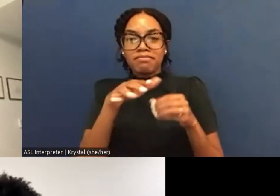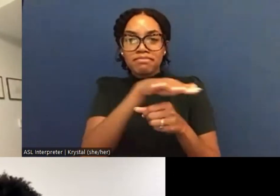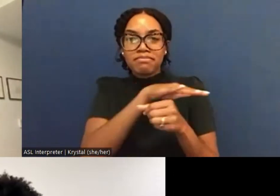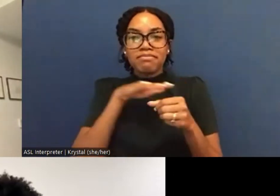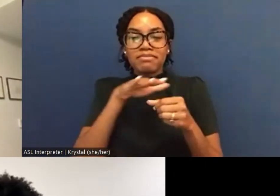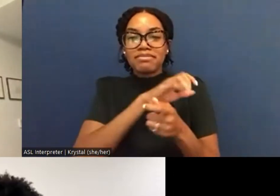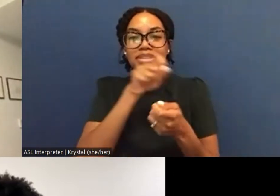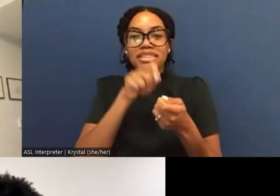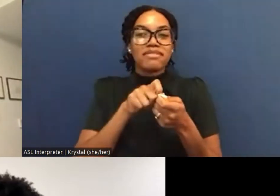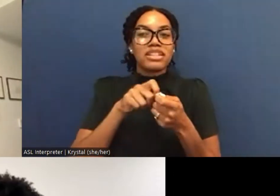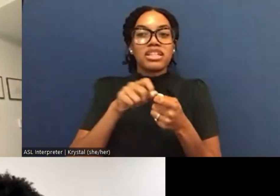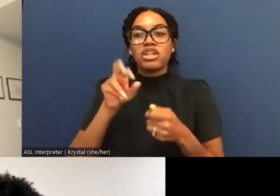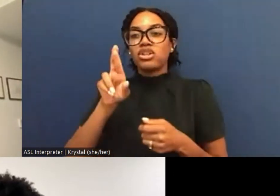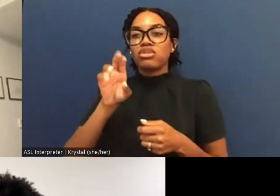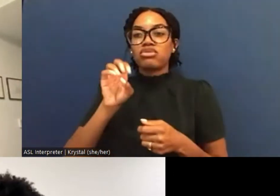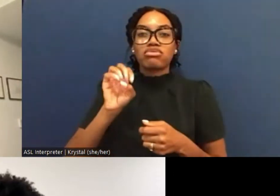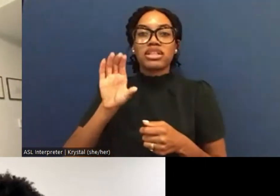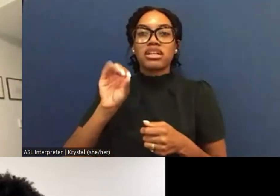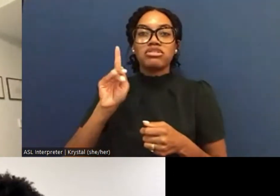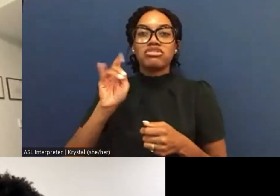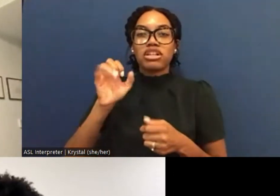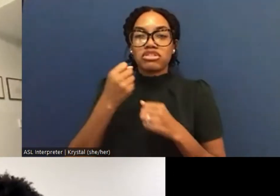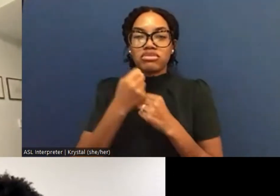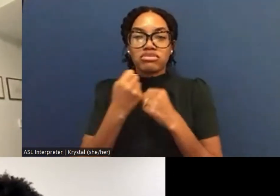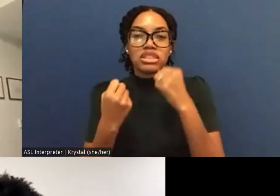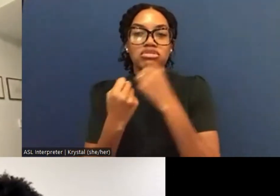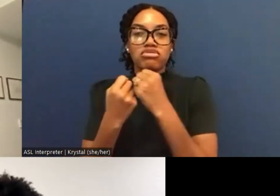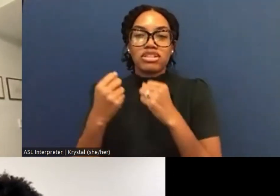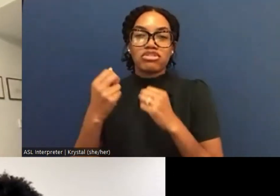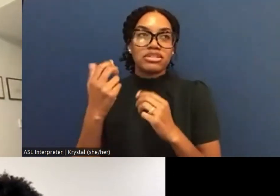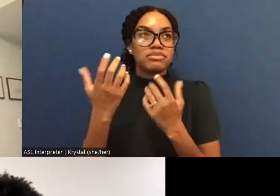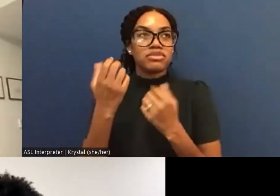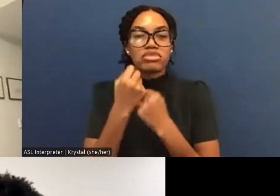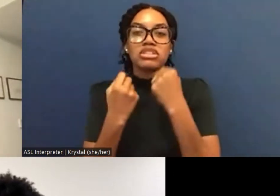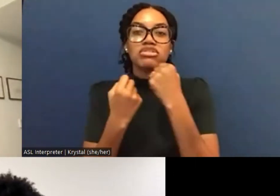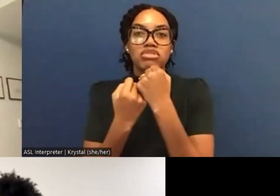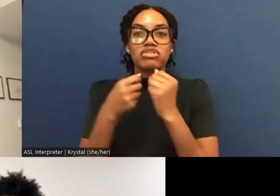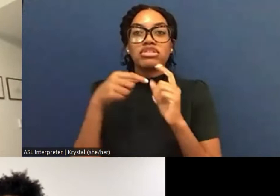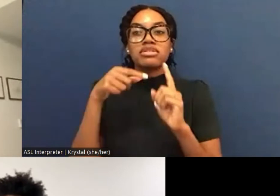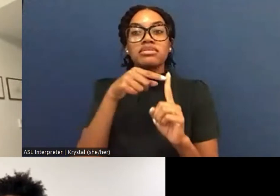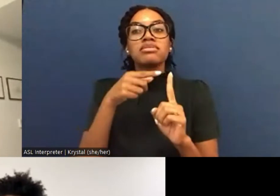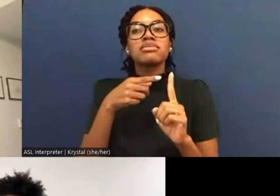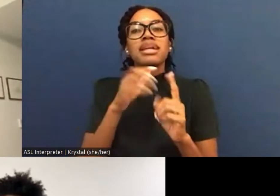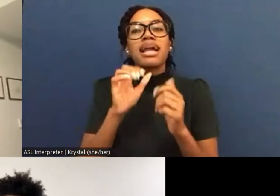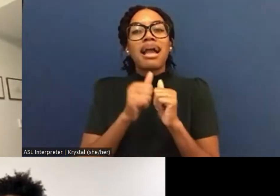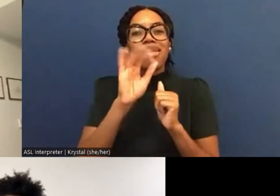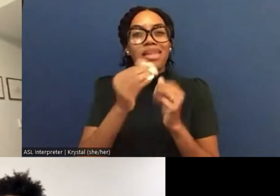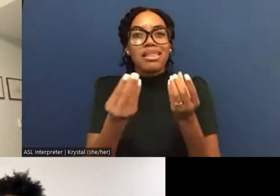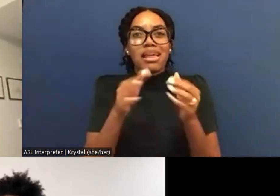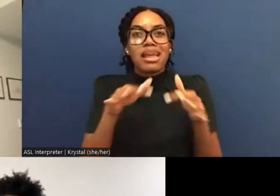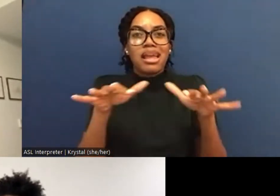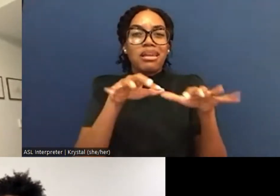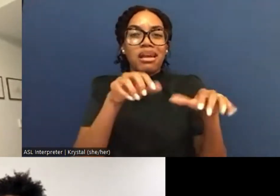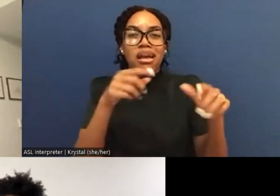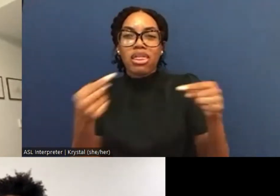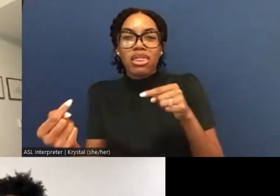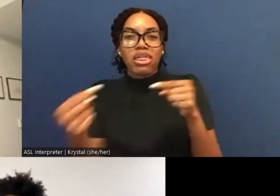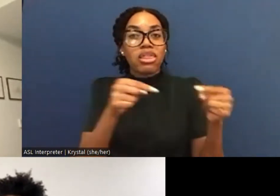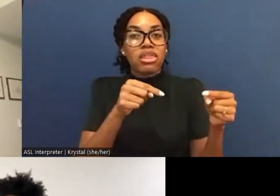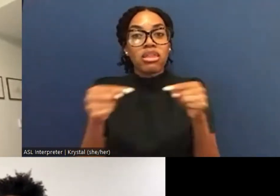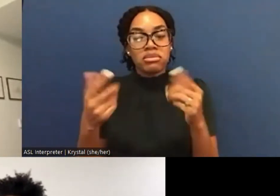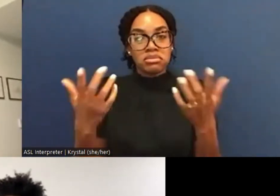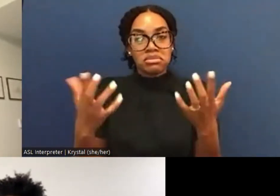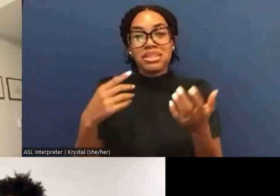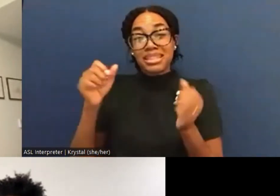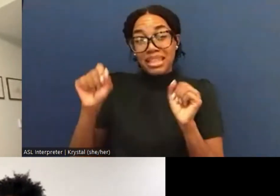that involved the successful pursuit of land. So to start, could you talk a little about why the history of Reconstruction in the